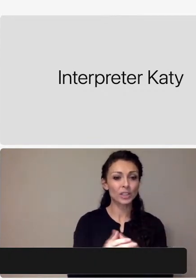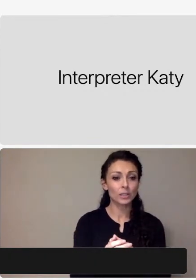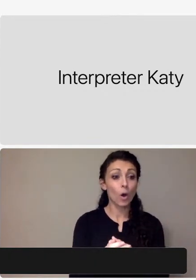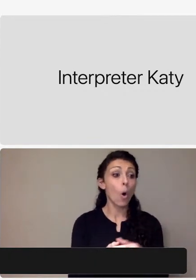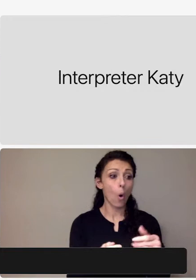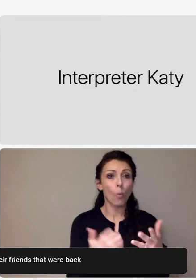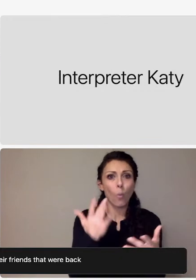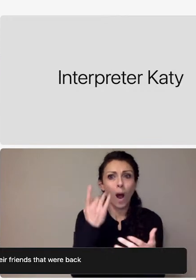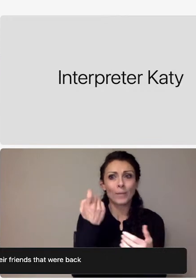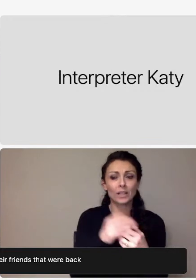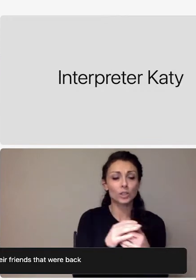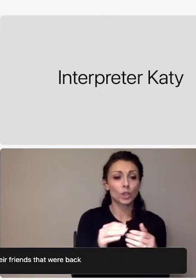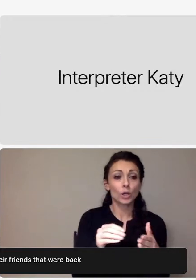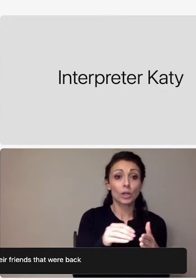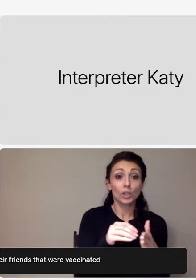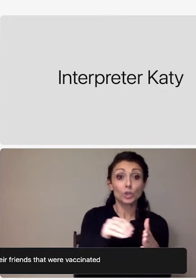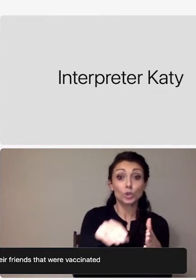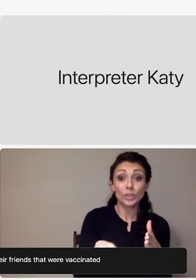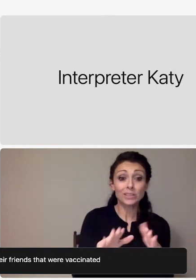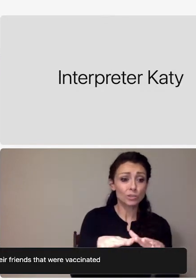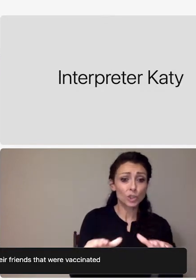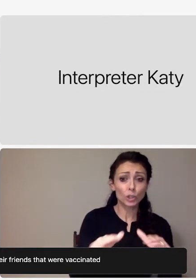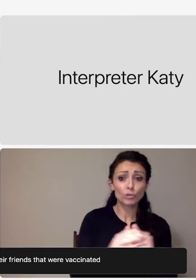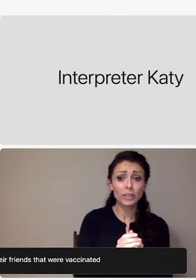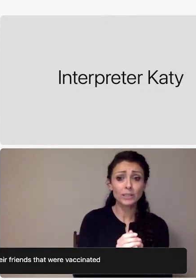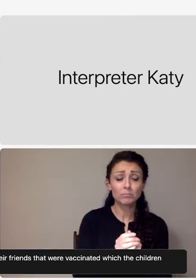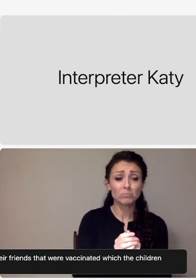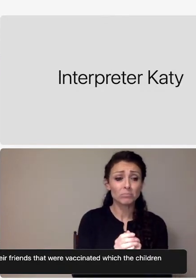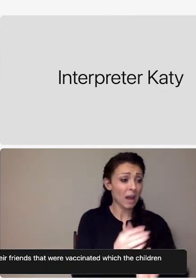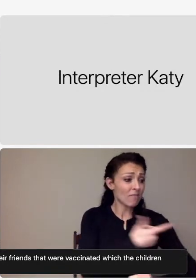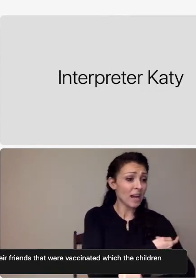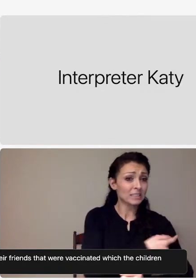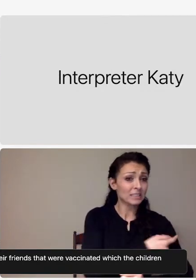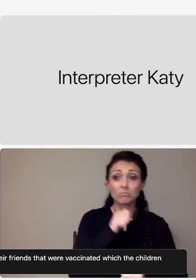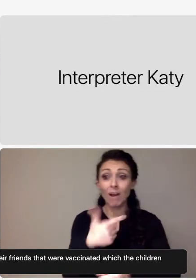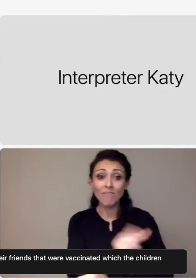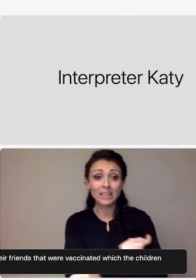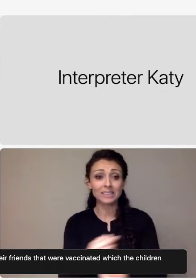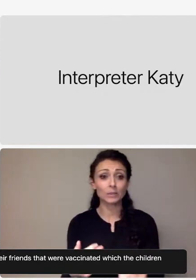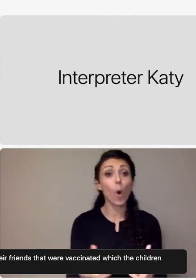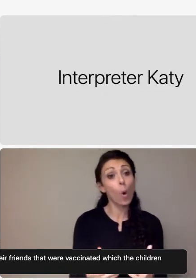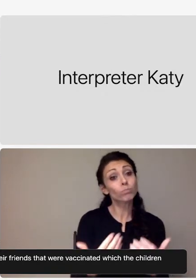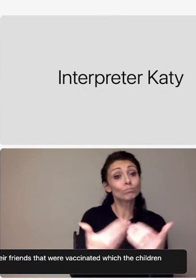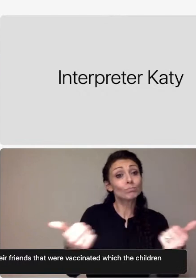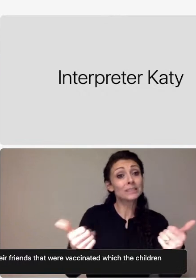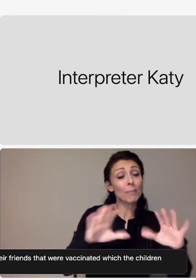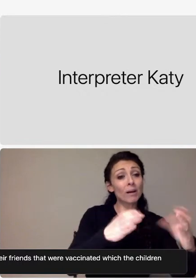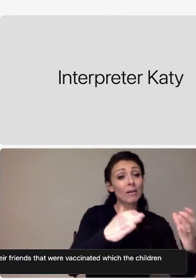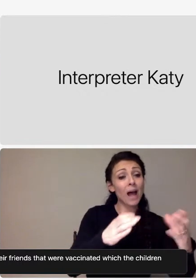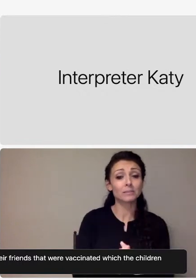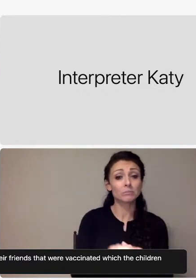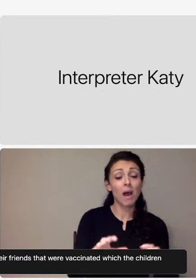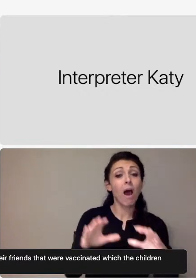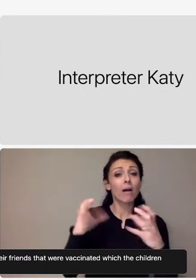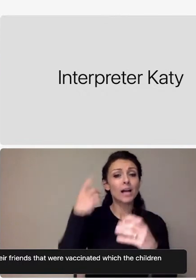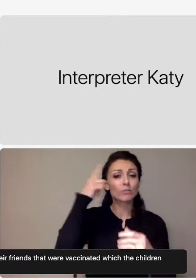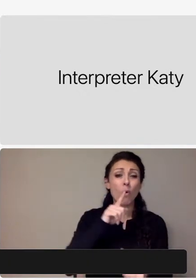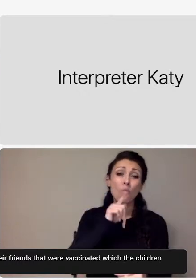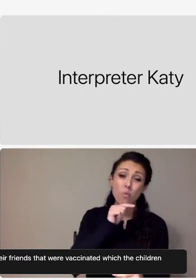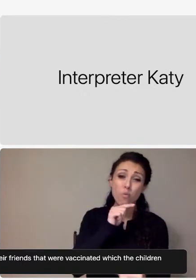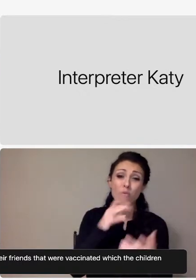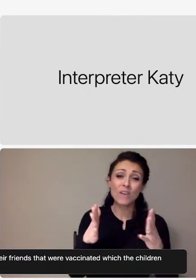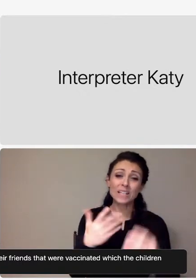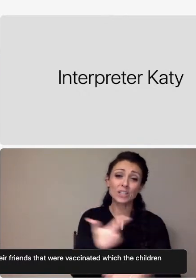were vaccinated which the children had no choice it's the parents choice for their children so that's really sad